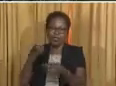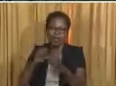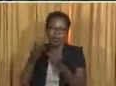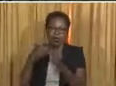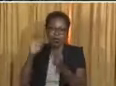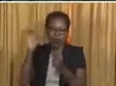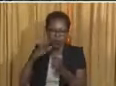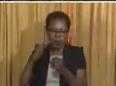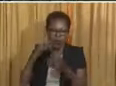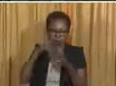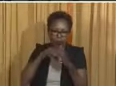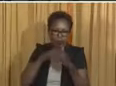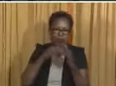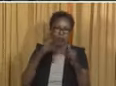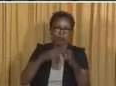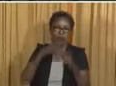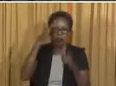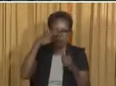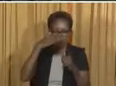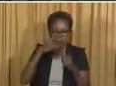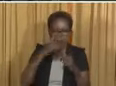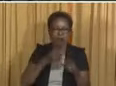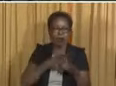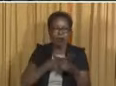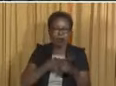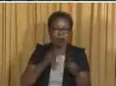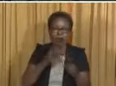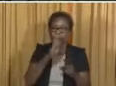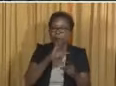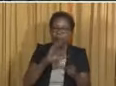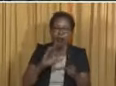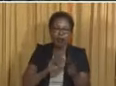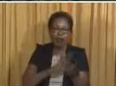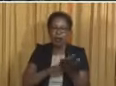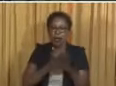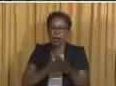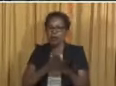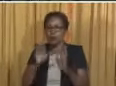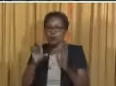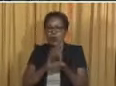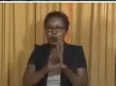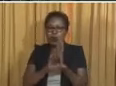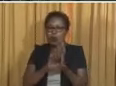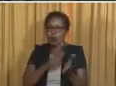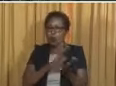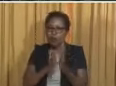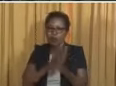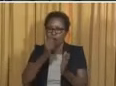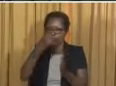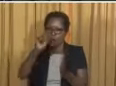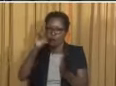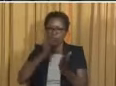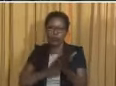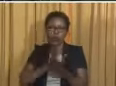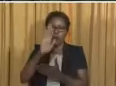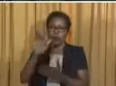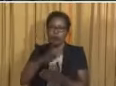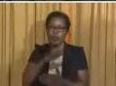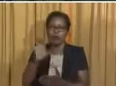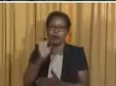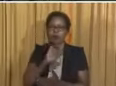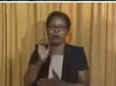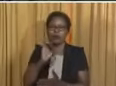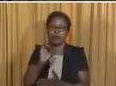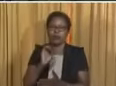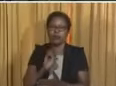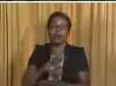after assent. Accordingly, a bill does not become law until it is passed by the legislature, and the President completes